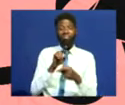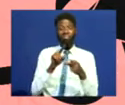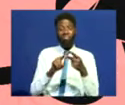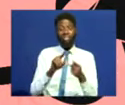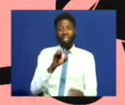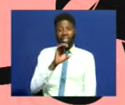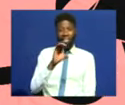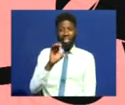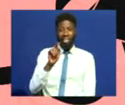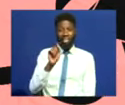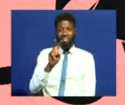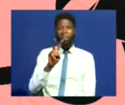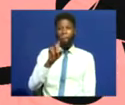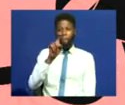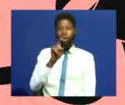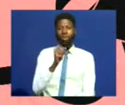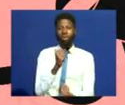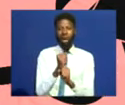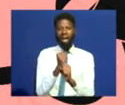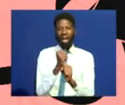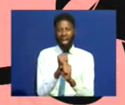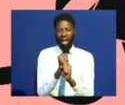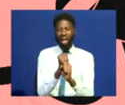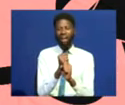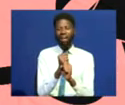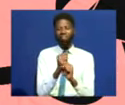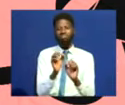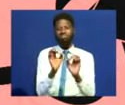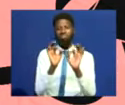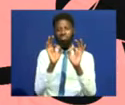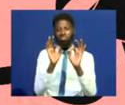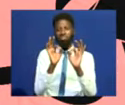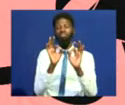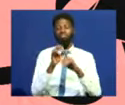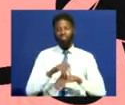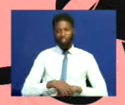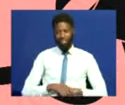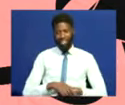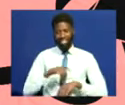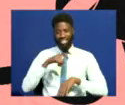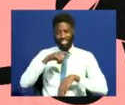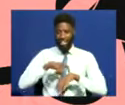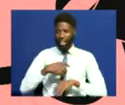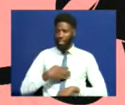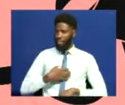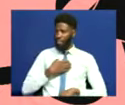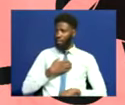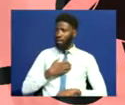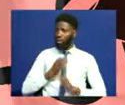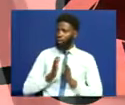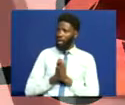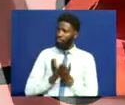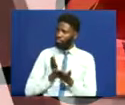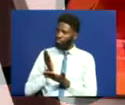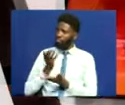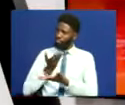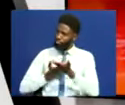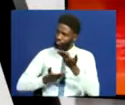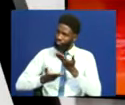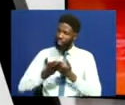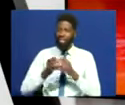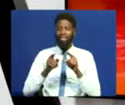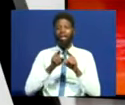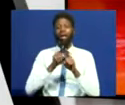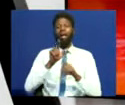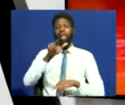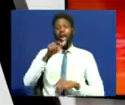we'll be discussing in the second hour with different sets of our guests. And of course we do have a private security firms here with us. We'll